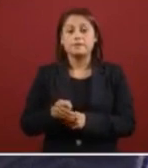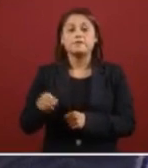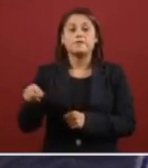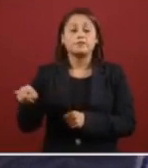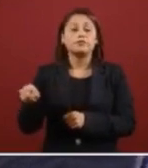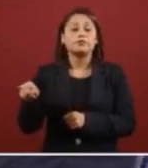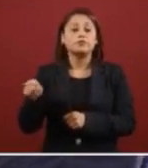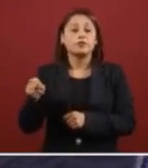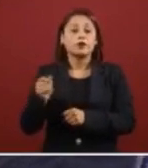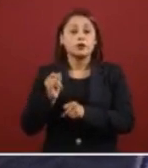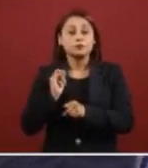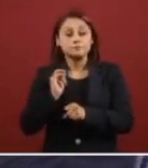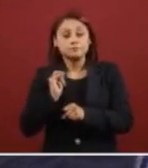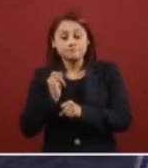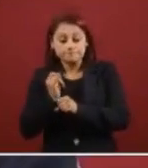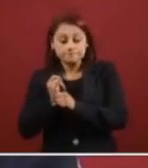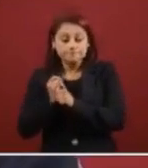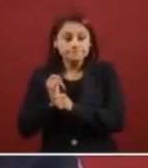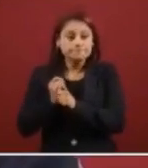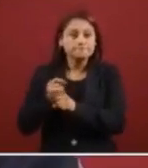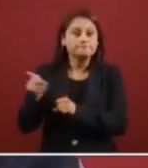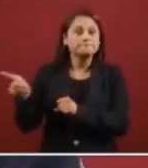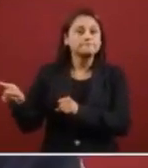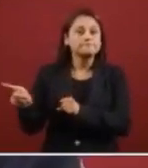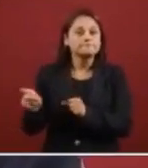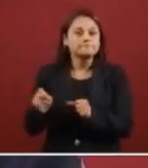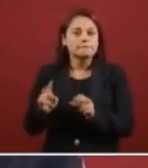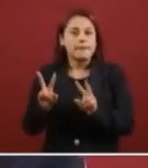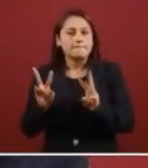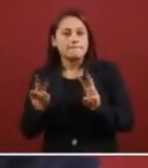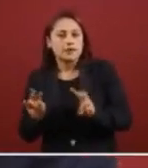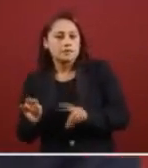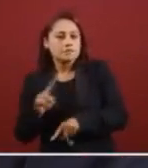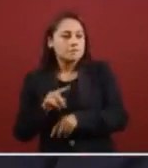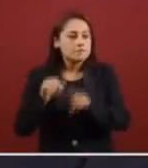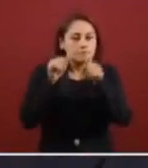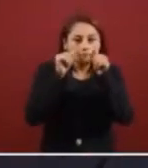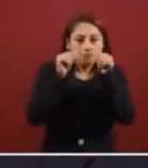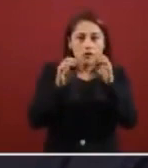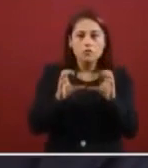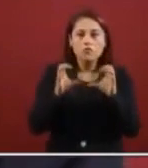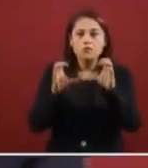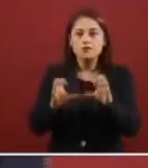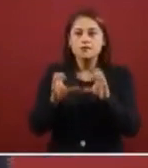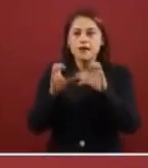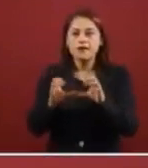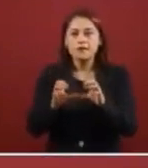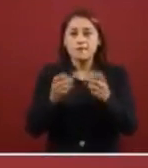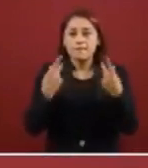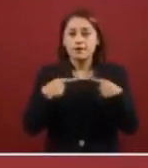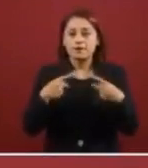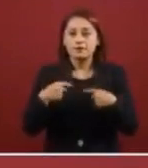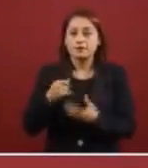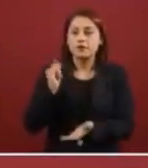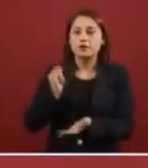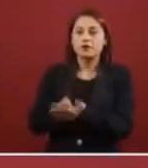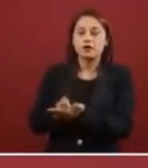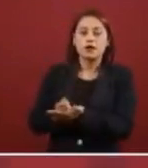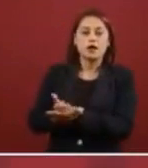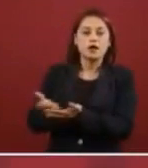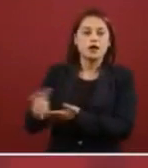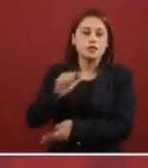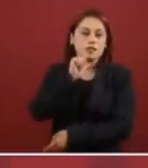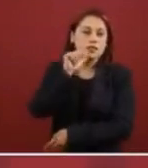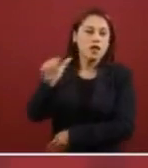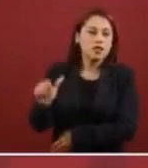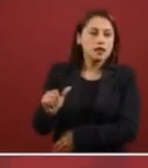evitando is prohibiting that there be evasion. One of the biggest vertientes de la corrupción